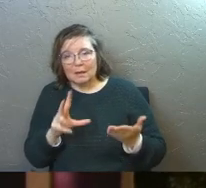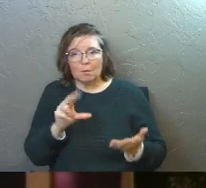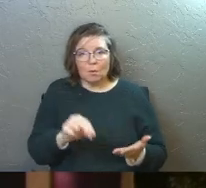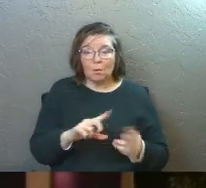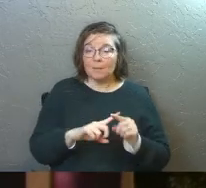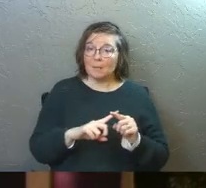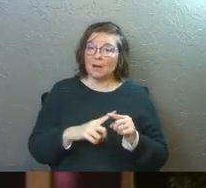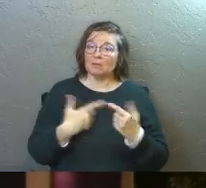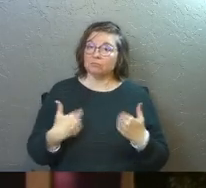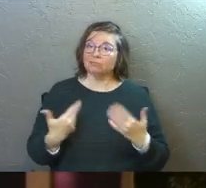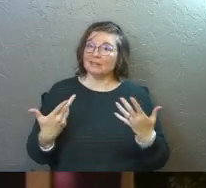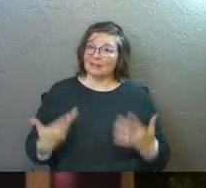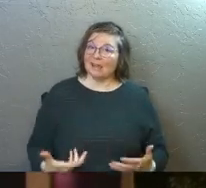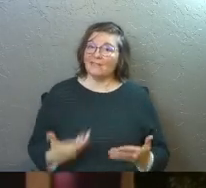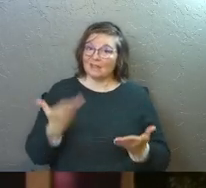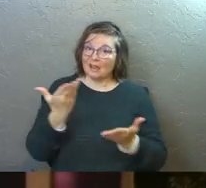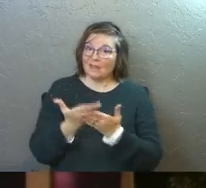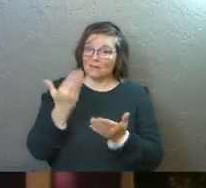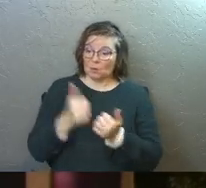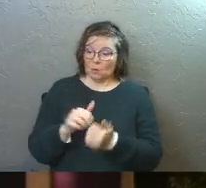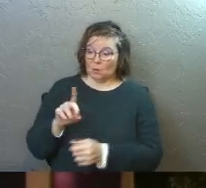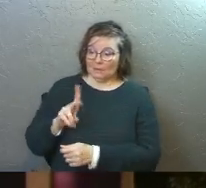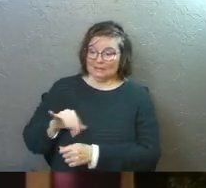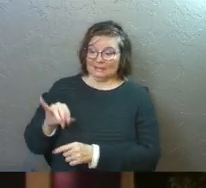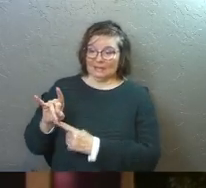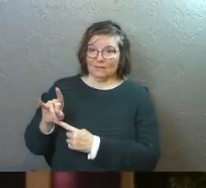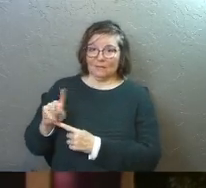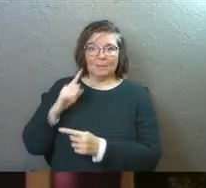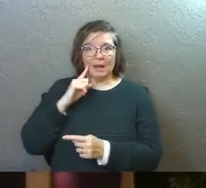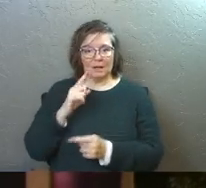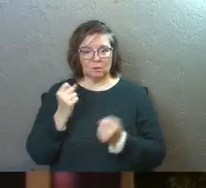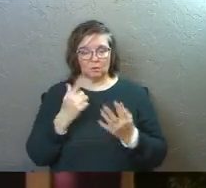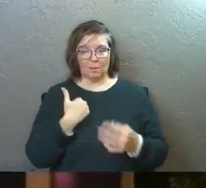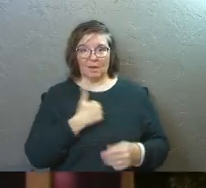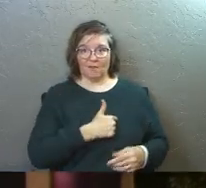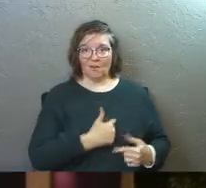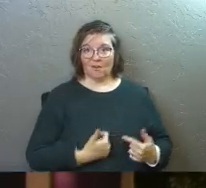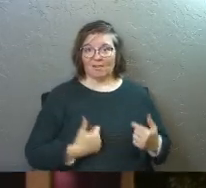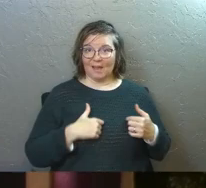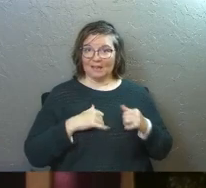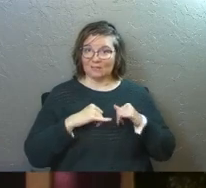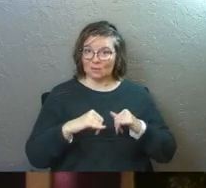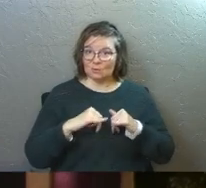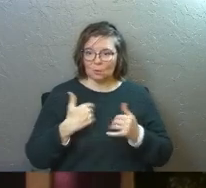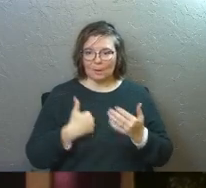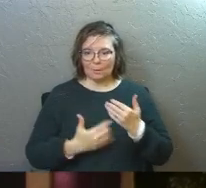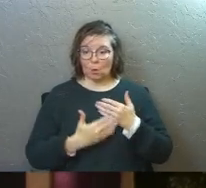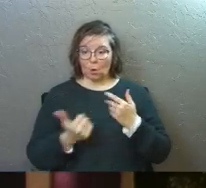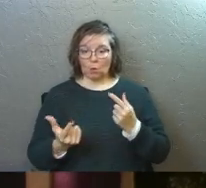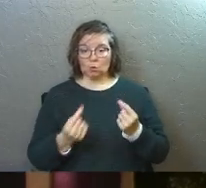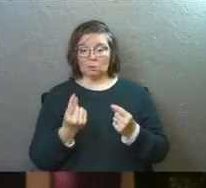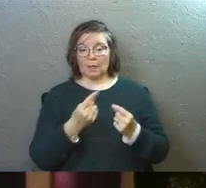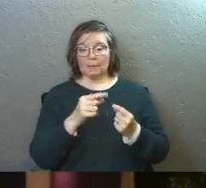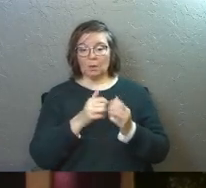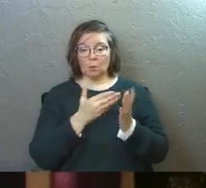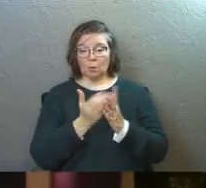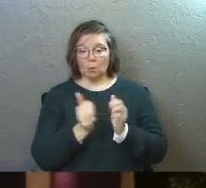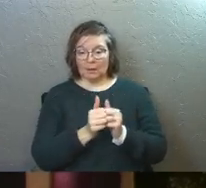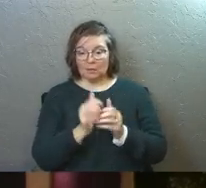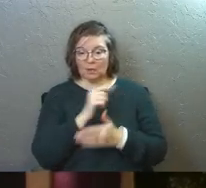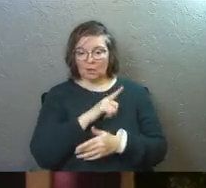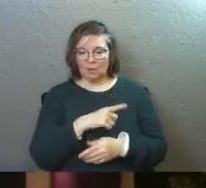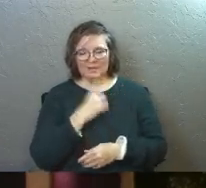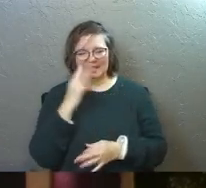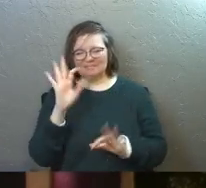there's some heavy evidence, not only with David, but I think in so many of our lives, where maybe we were called to be doing something by the Lord and we